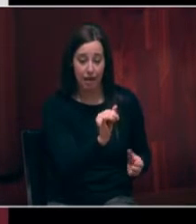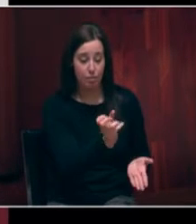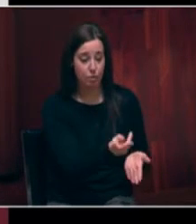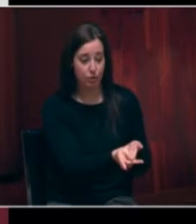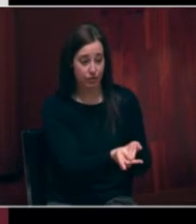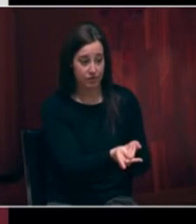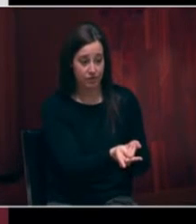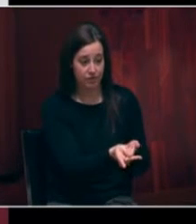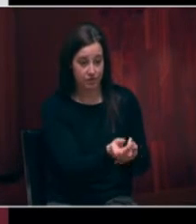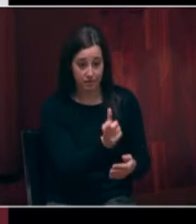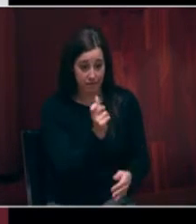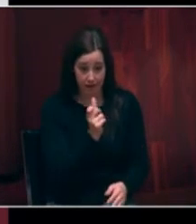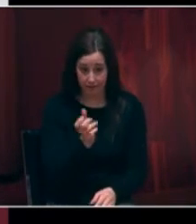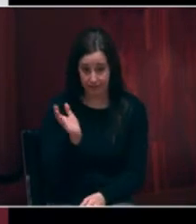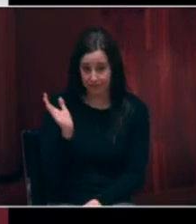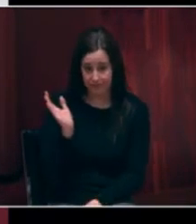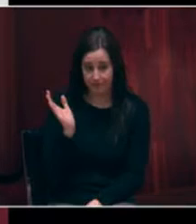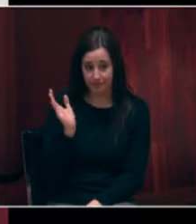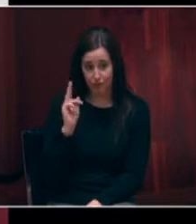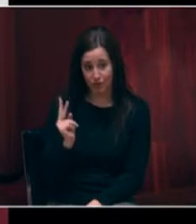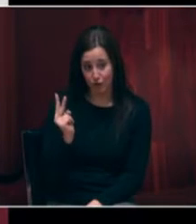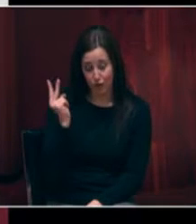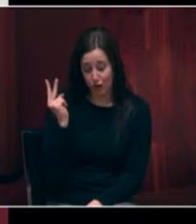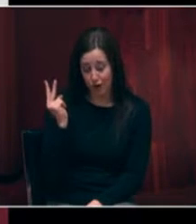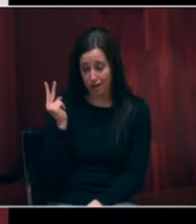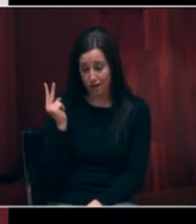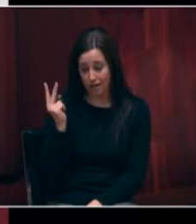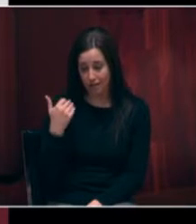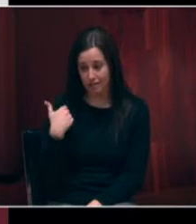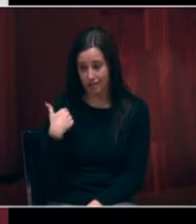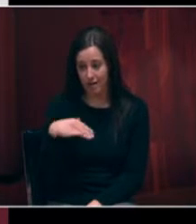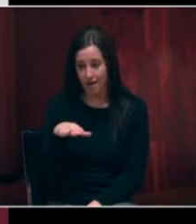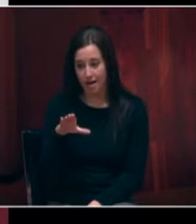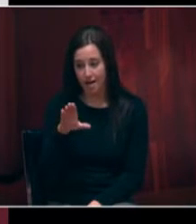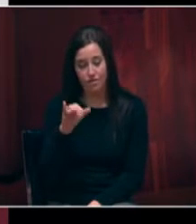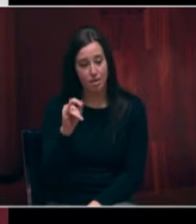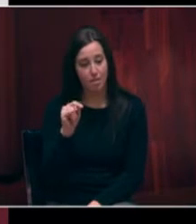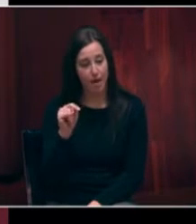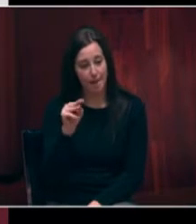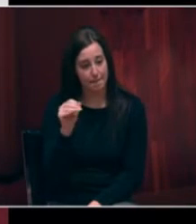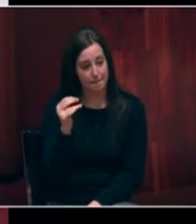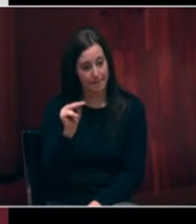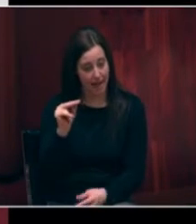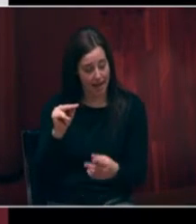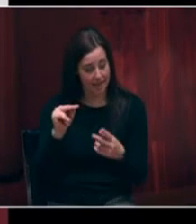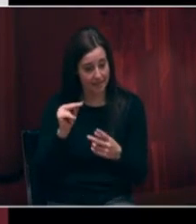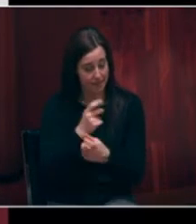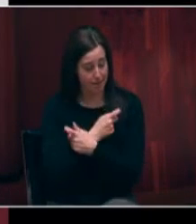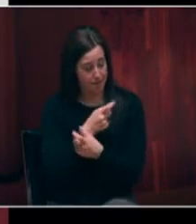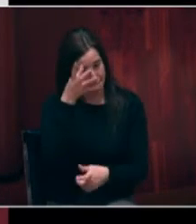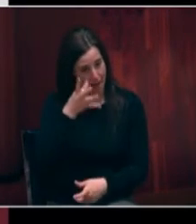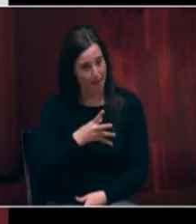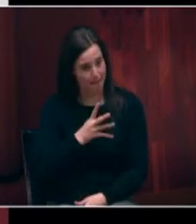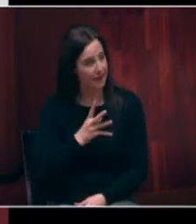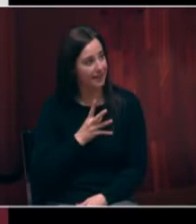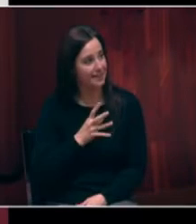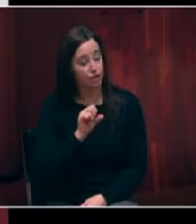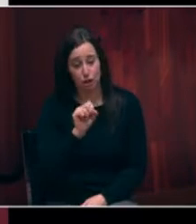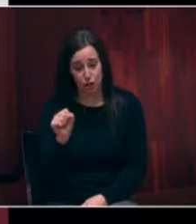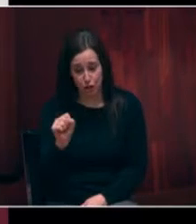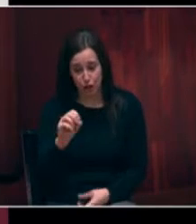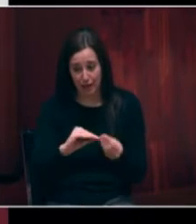not. So if you take a look, I don't know if it comes out, but I actually have Batman's social security number, his address. This is a cross-cut shredder that